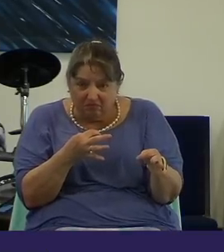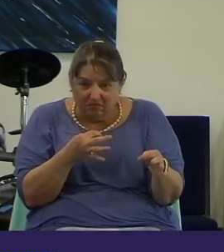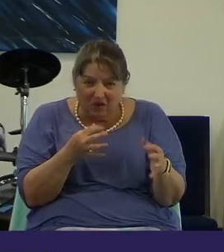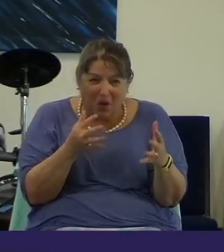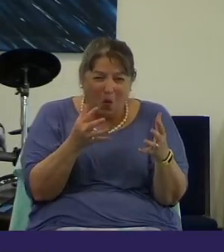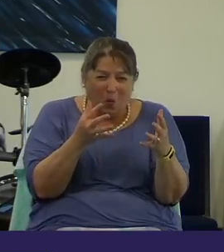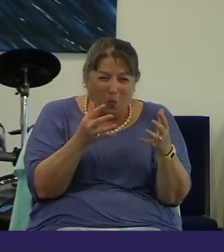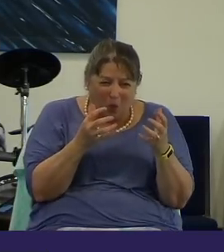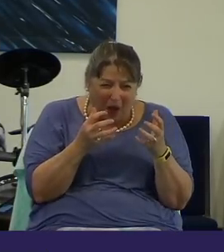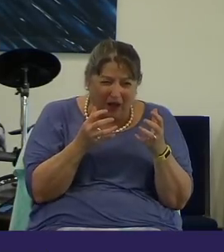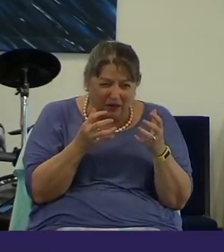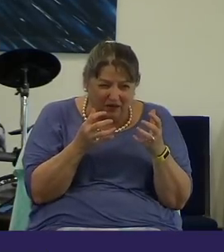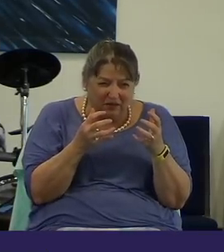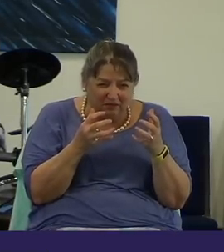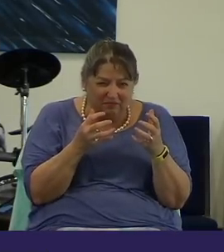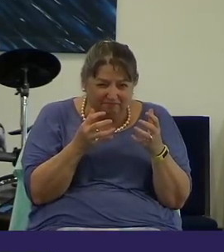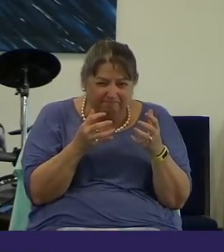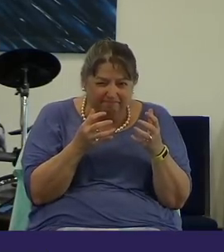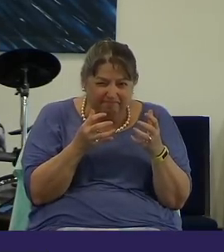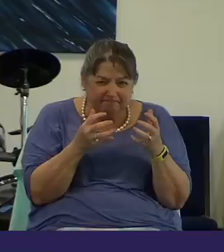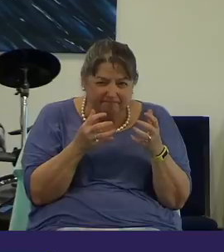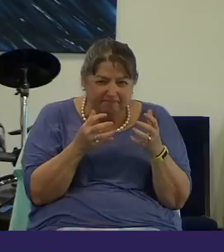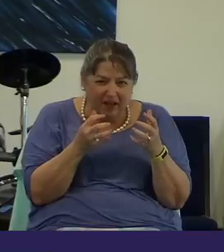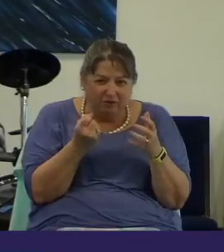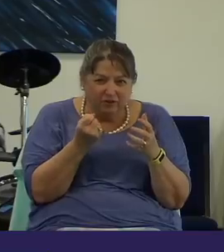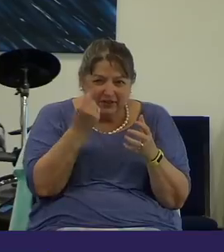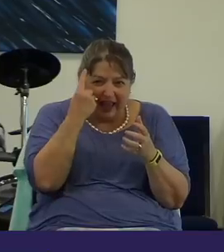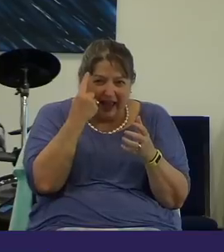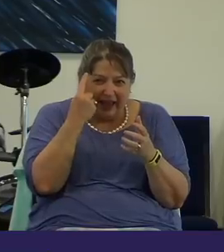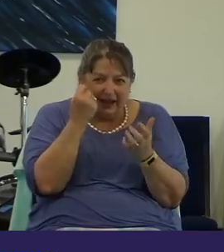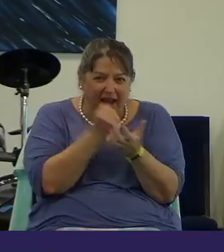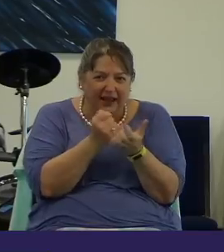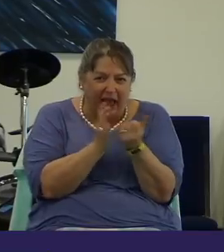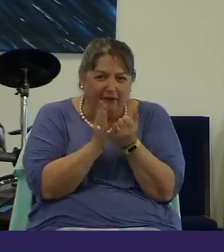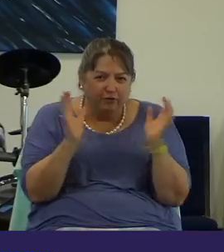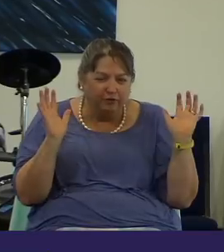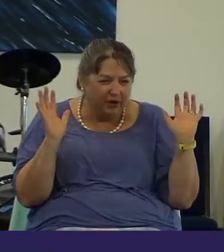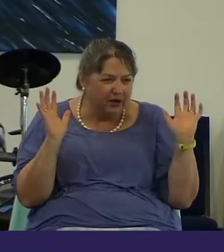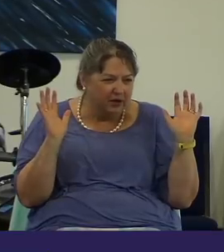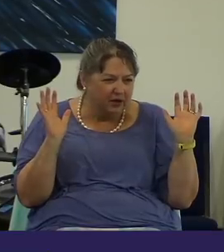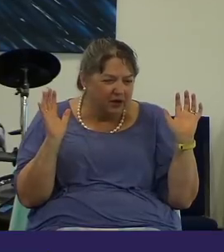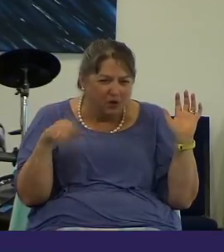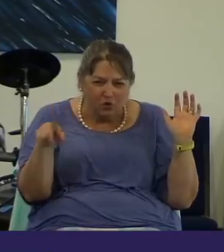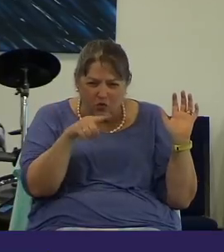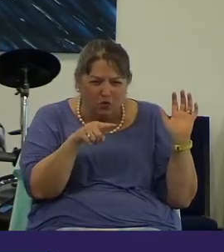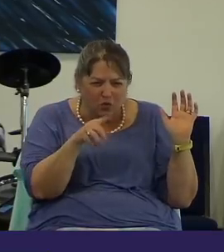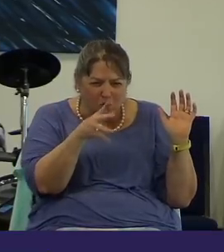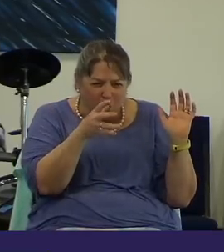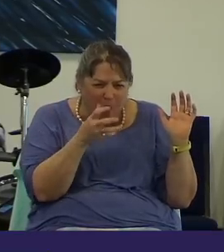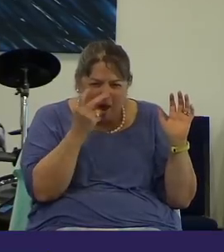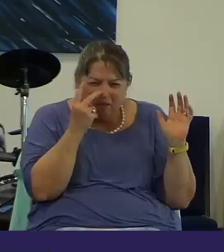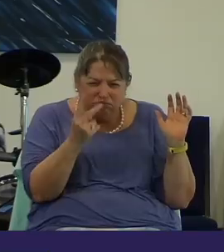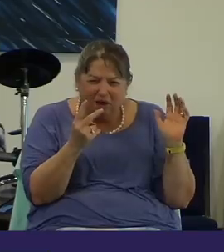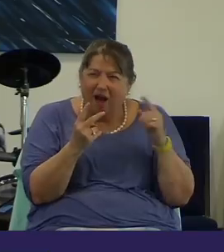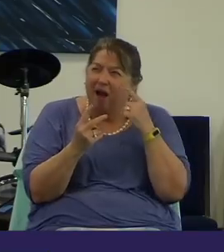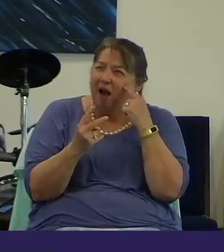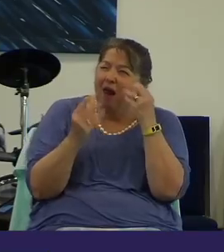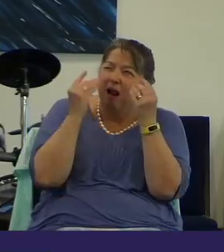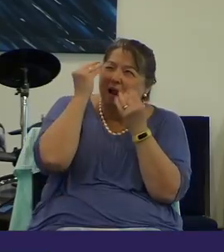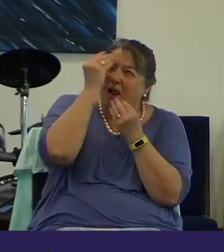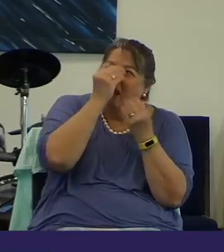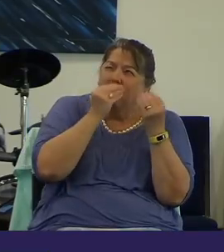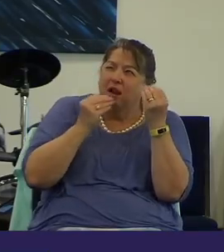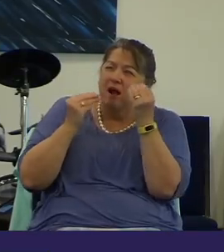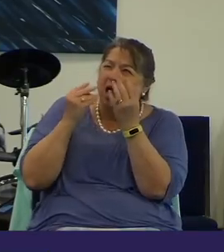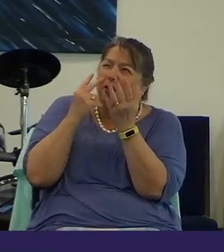you just want to recognize more the agony of Calvary, the agony of that Garden of Gethsemane. Oh, it brings tears to my eyes when I